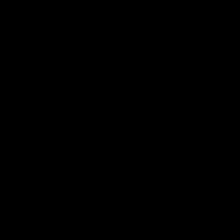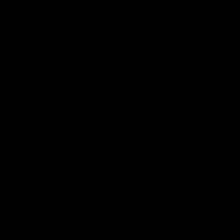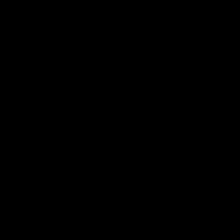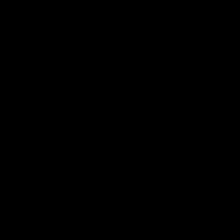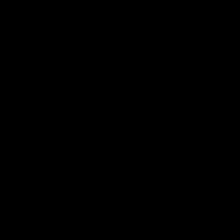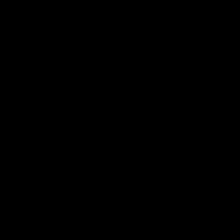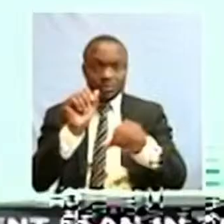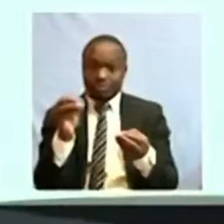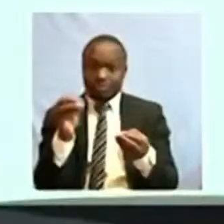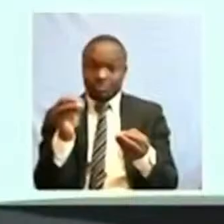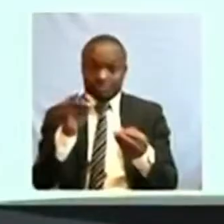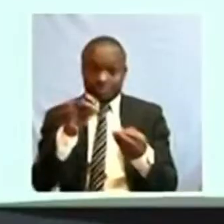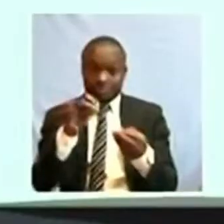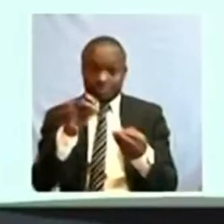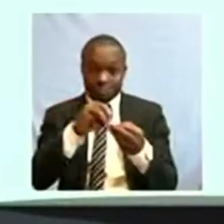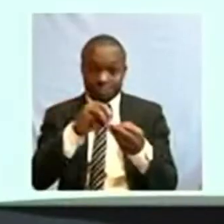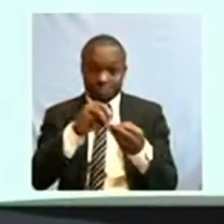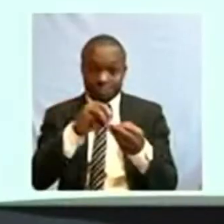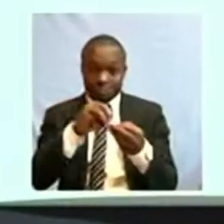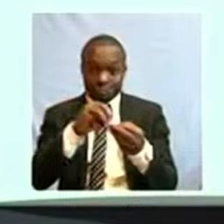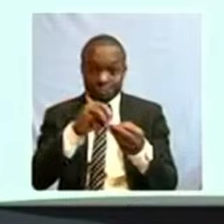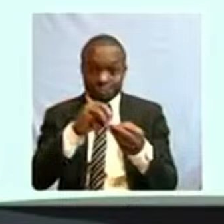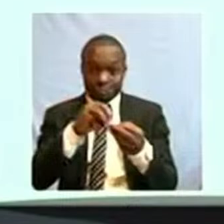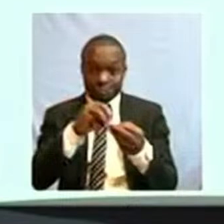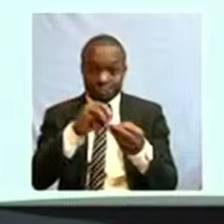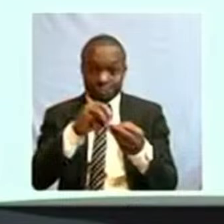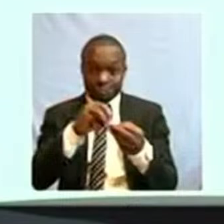be more consistent.